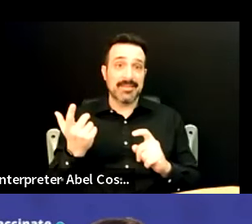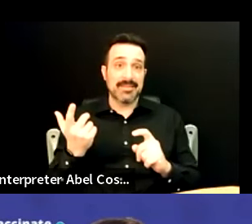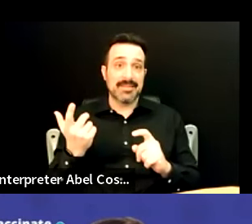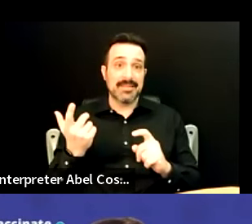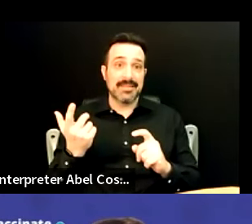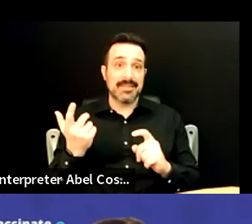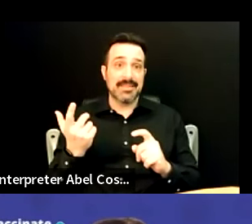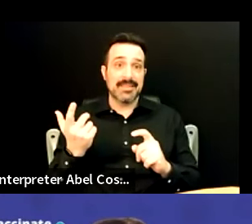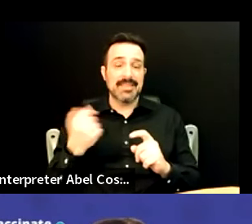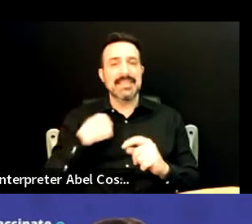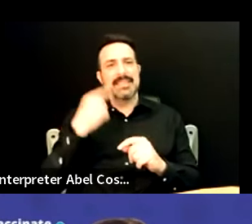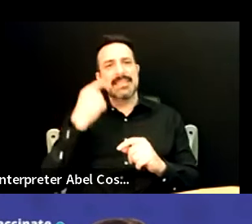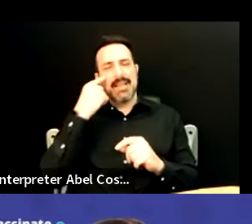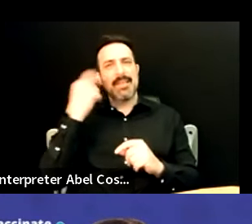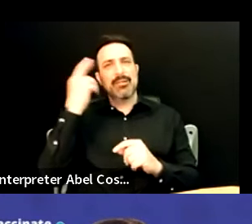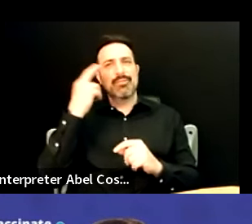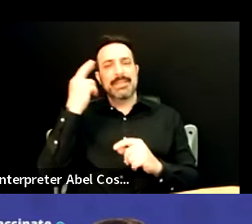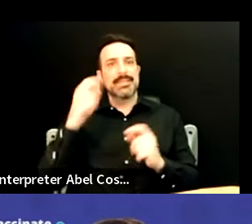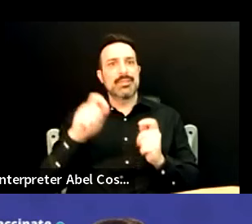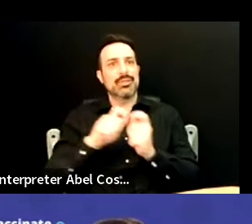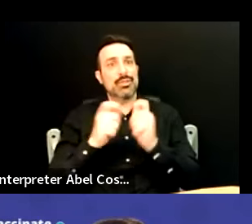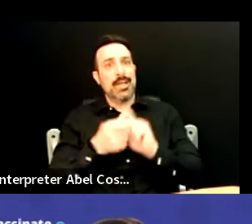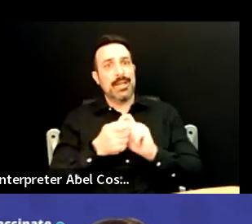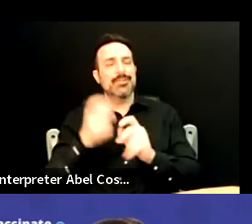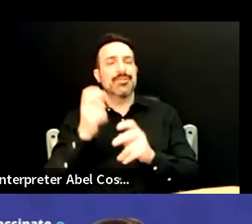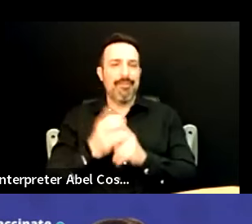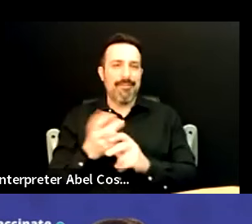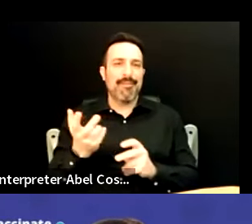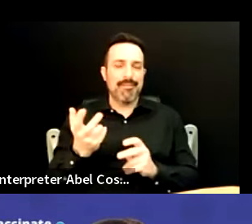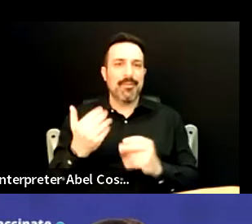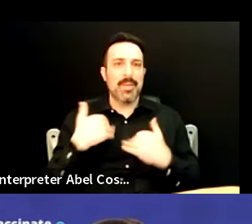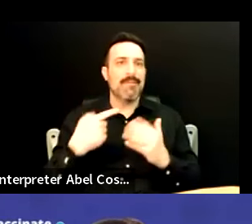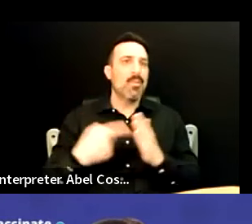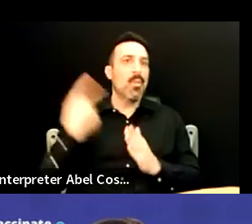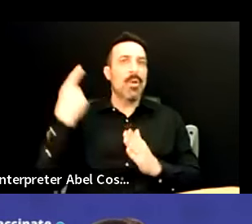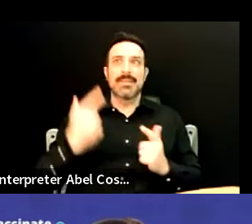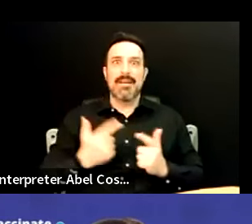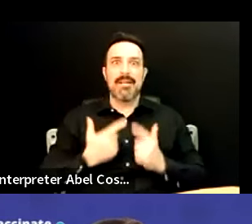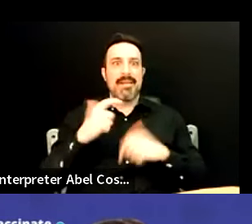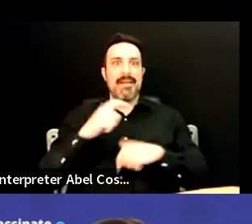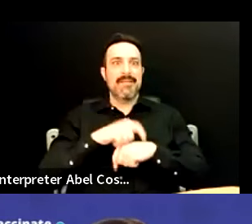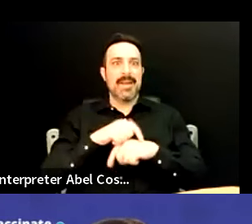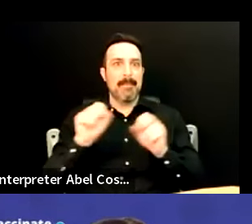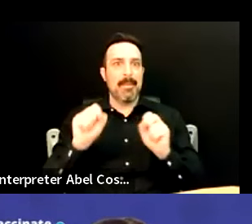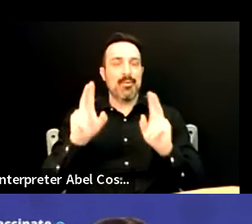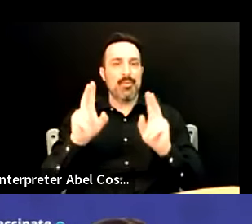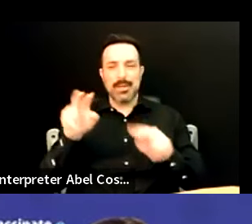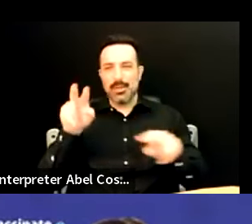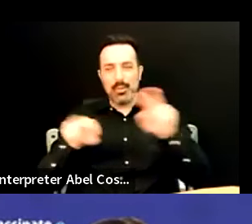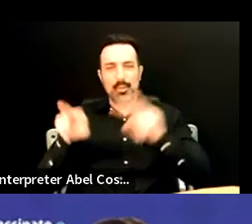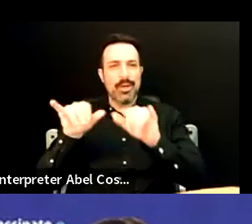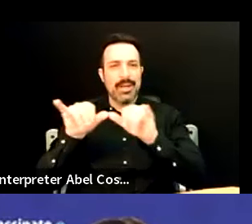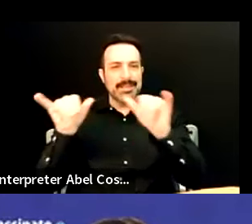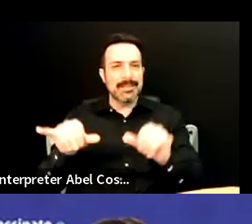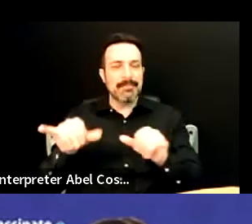know, and I think it is because change is hard. And we have this once in a lifetime opportunity really to look at our system